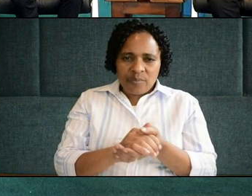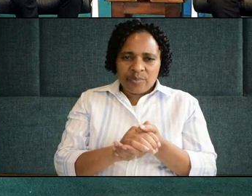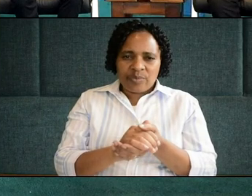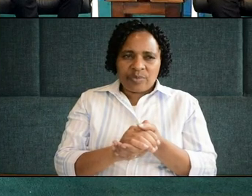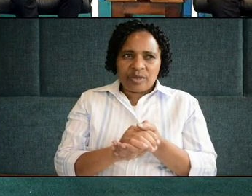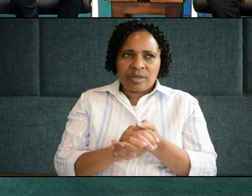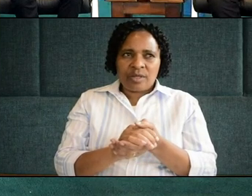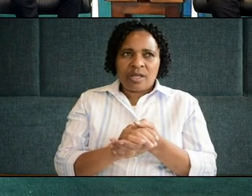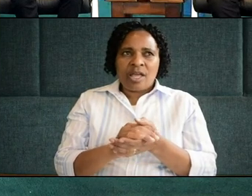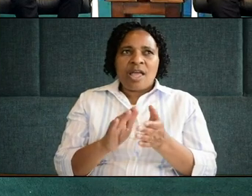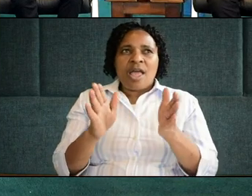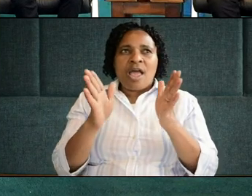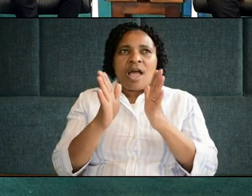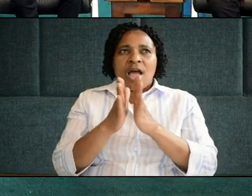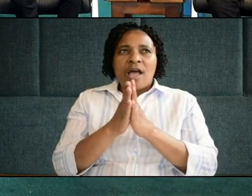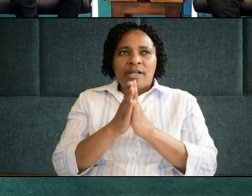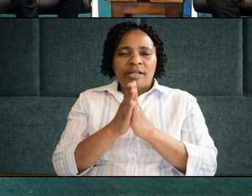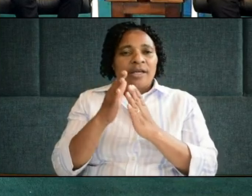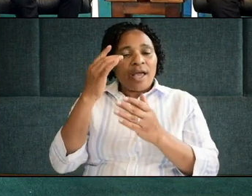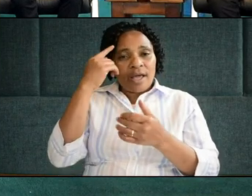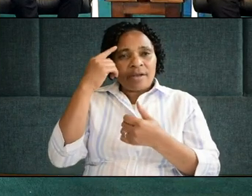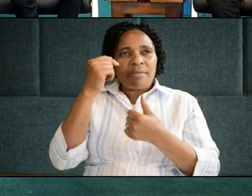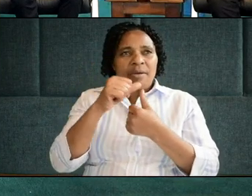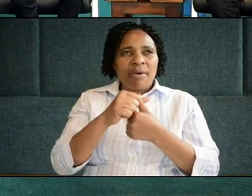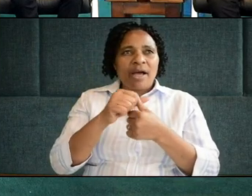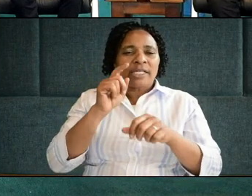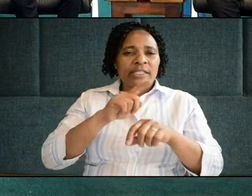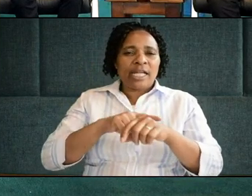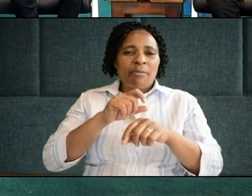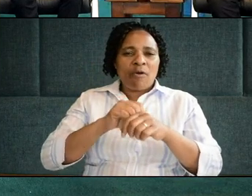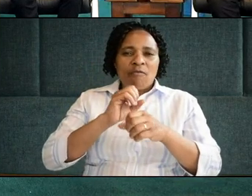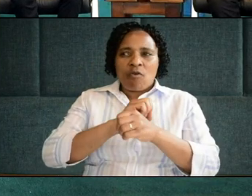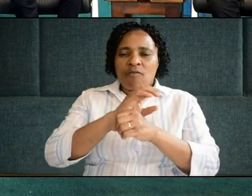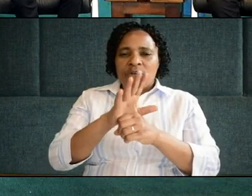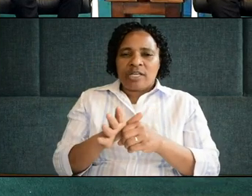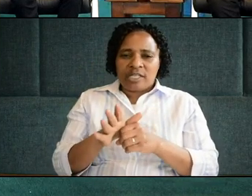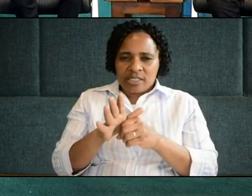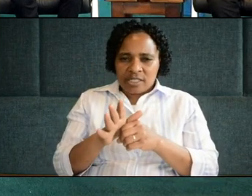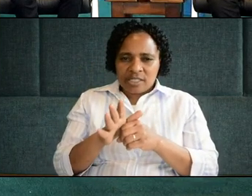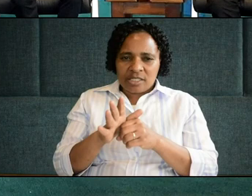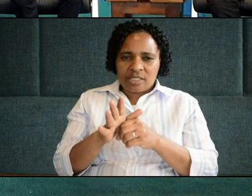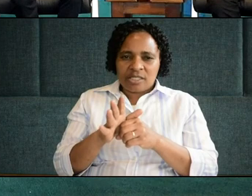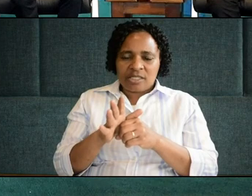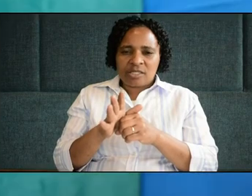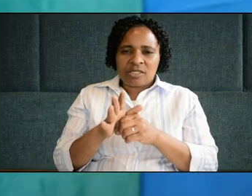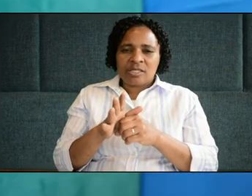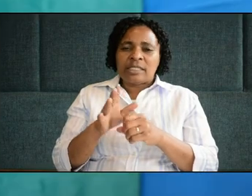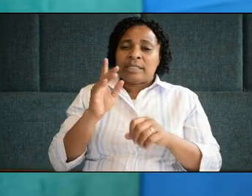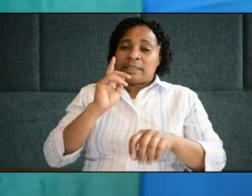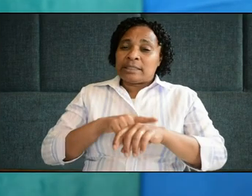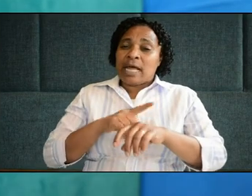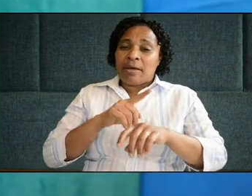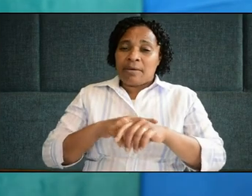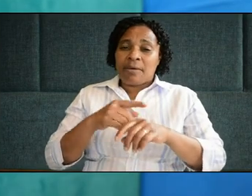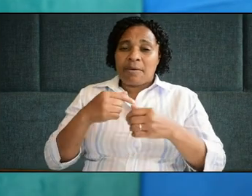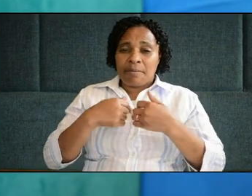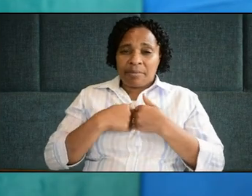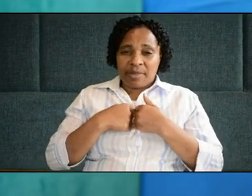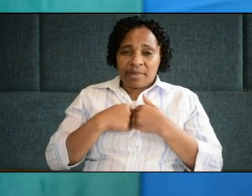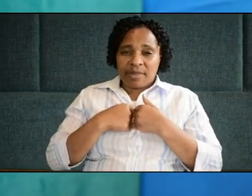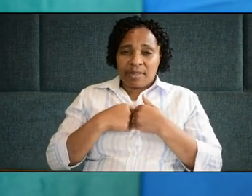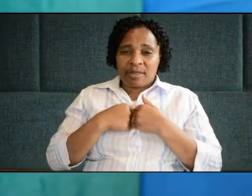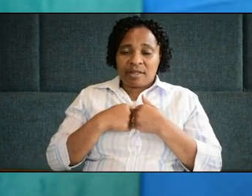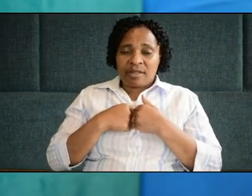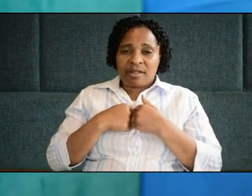And I remember during COVID, while I was still recording